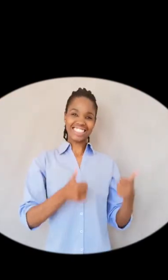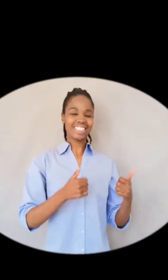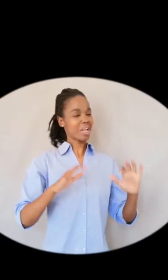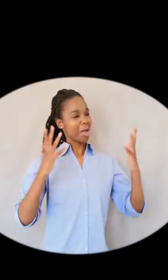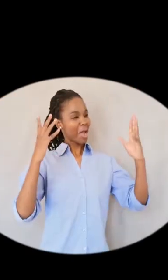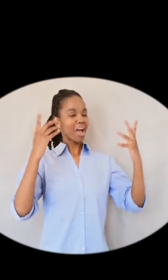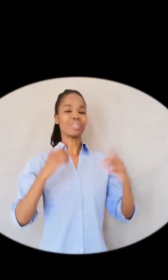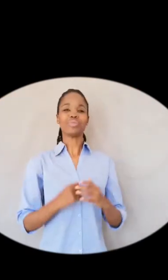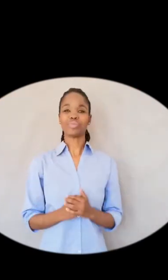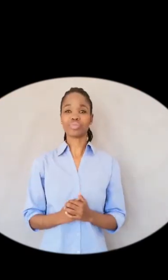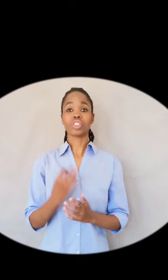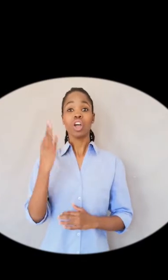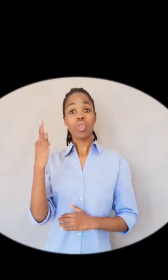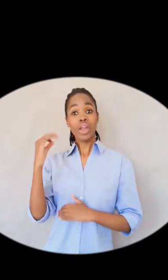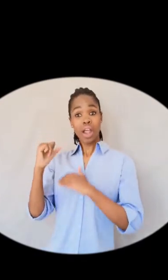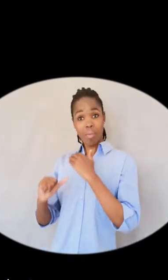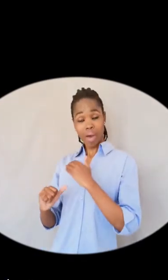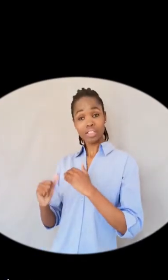Cool.